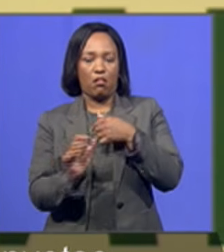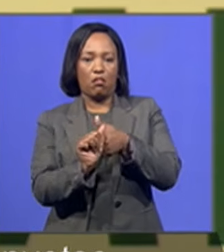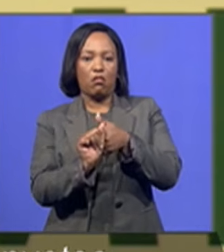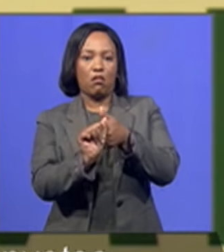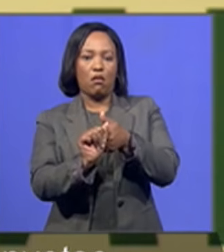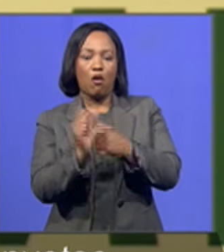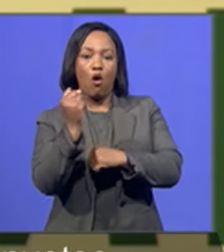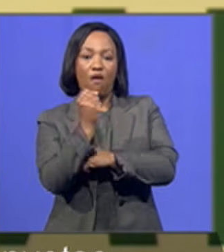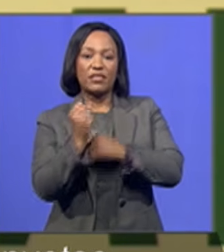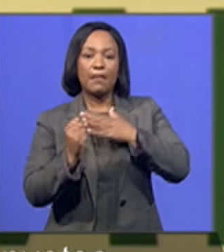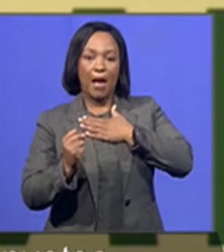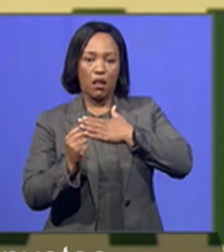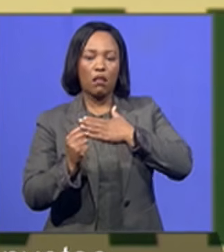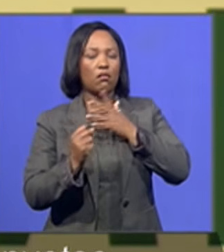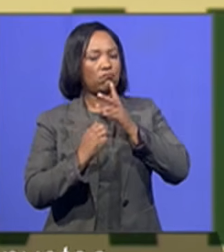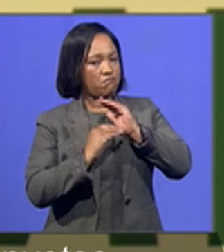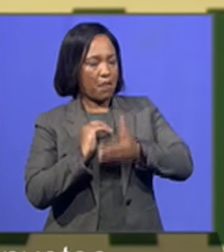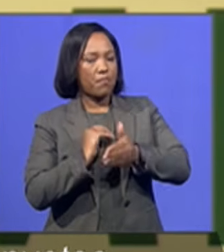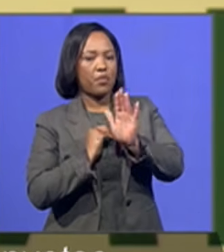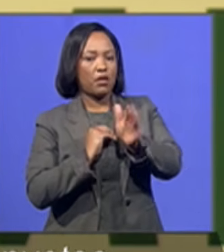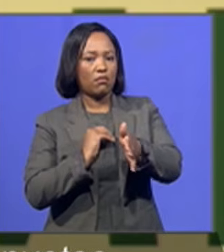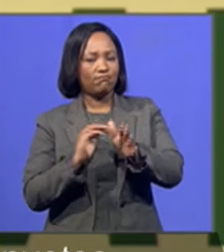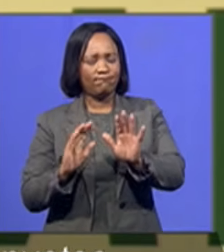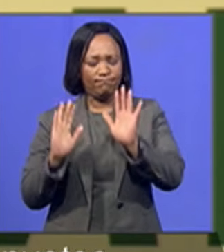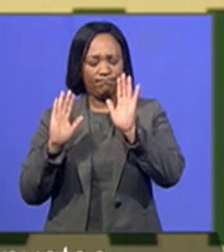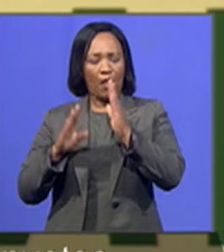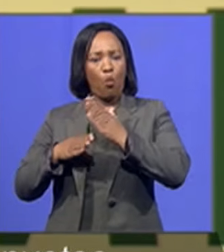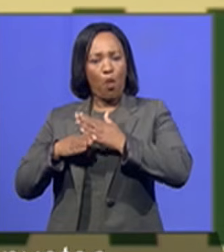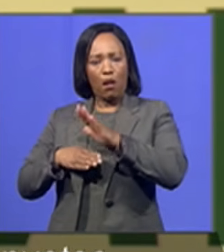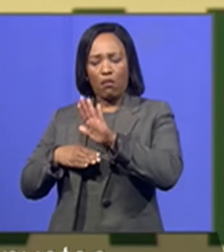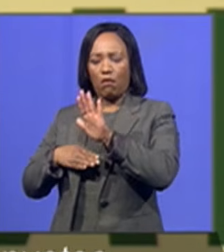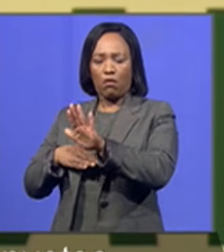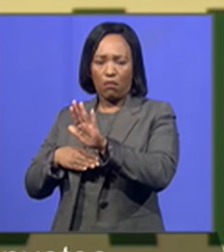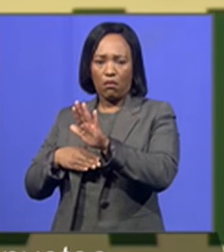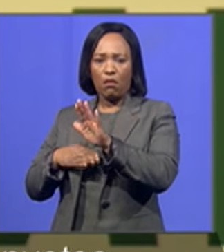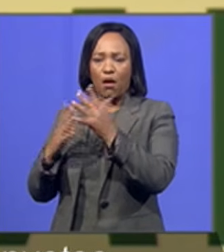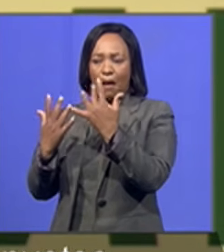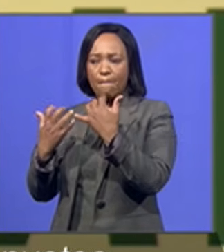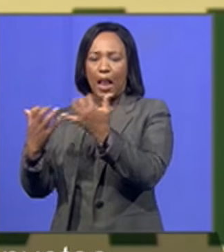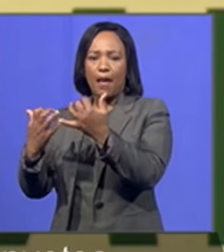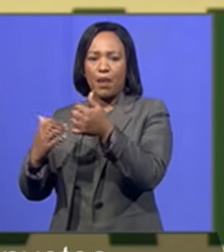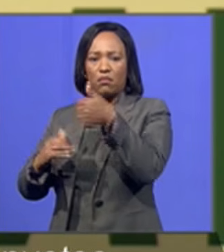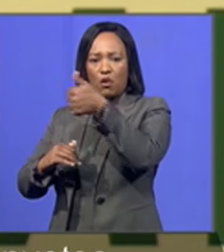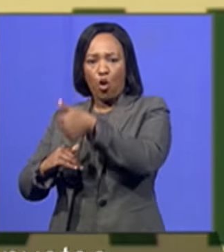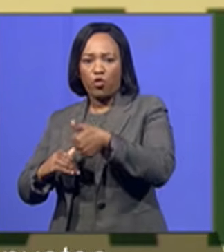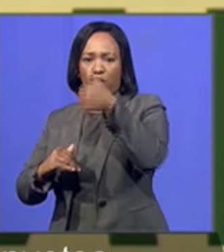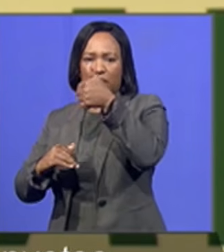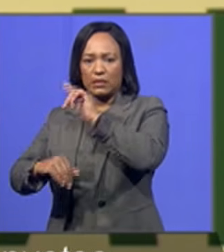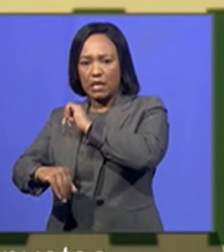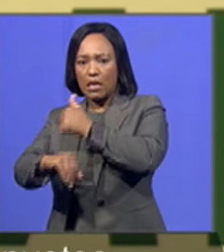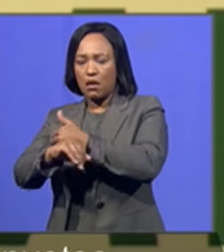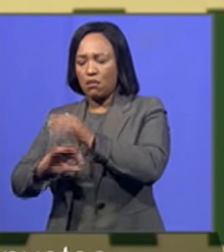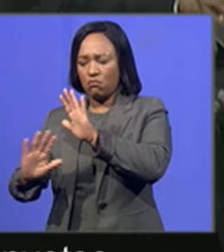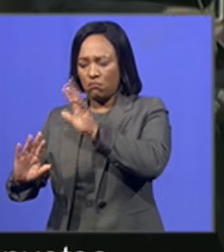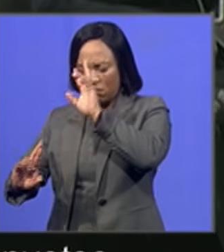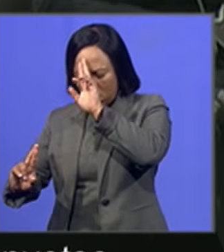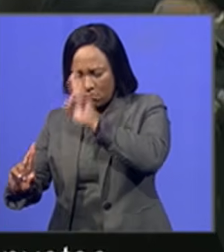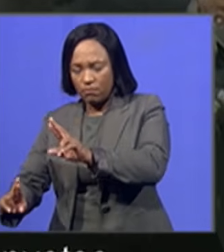of my office. I will respect the work and authority of Parliament and abide by the rulings of